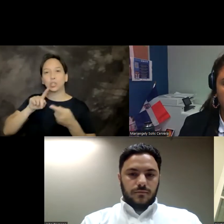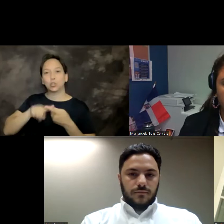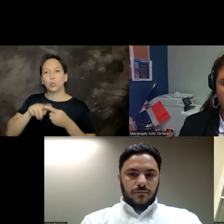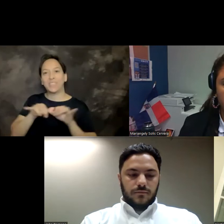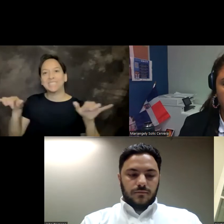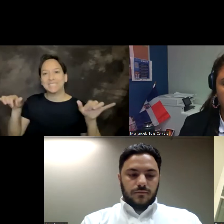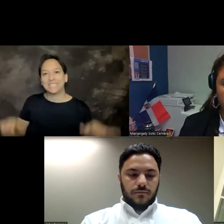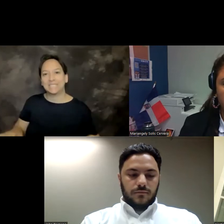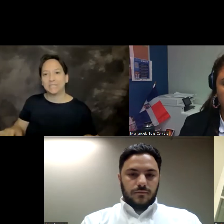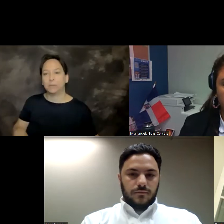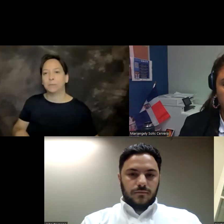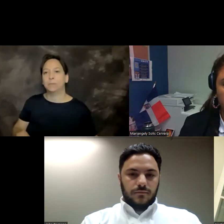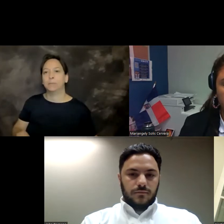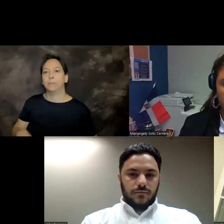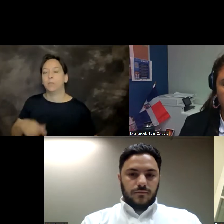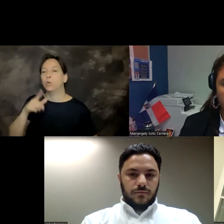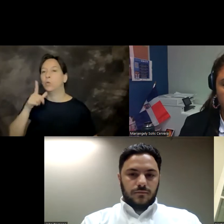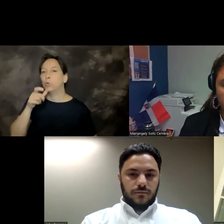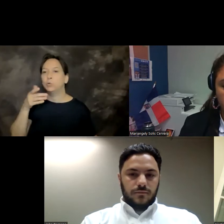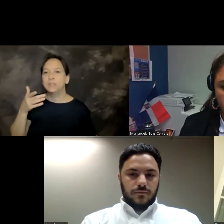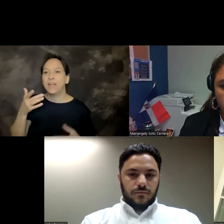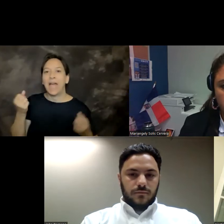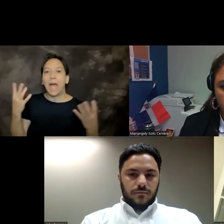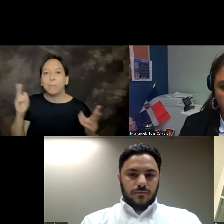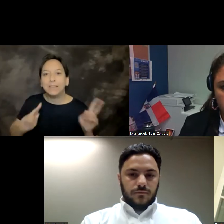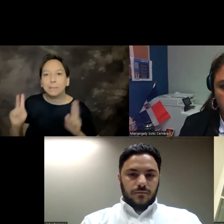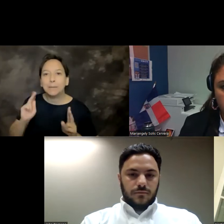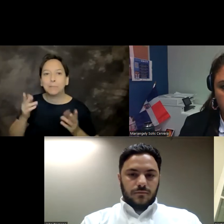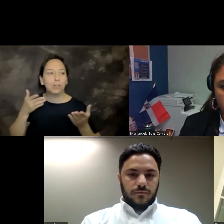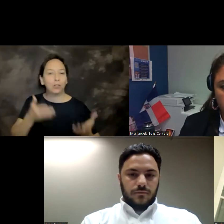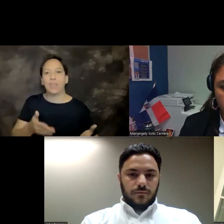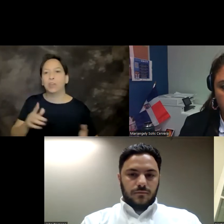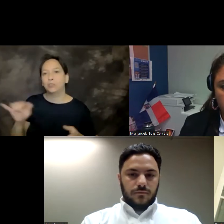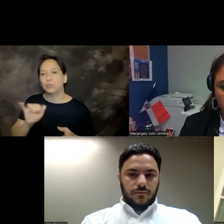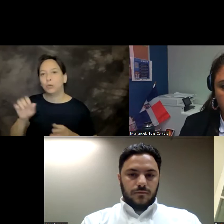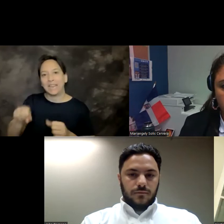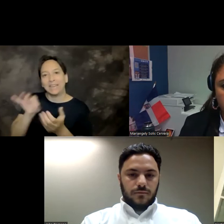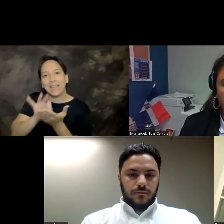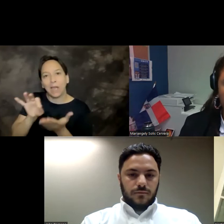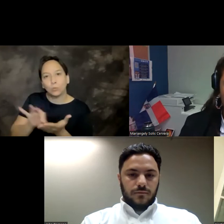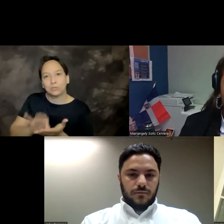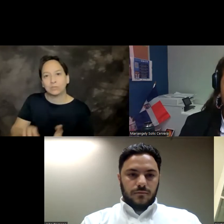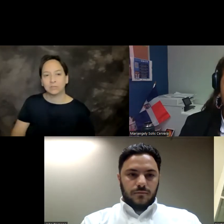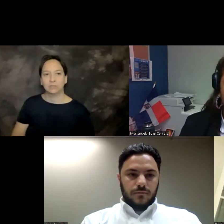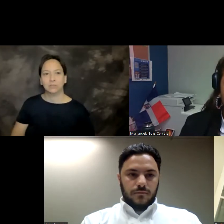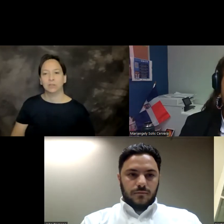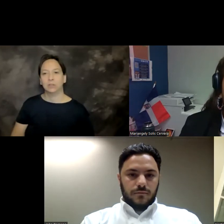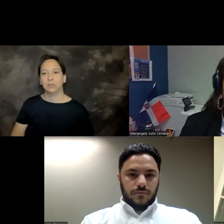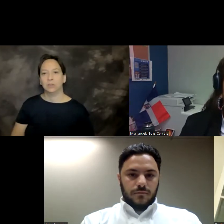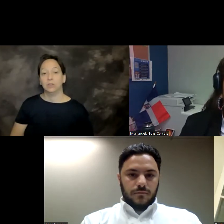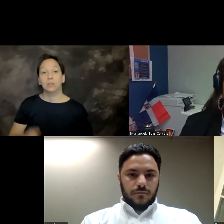some information on who's done it, on the amount of people that are coming into the train as well, so we can monitor that. So they're going to be